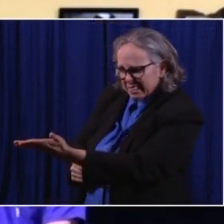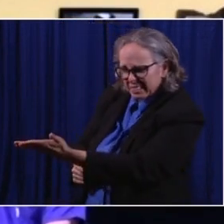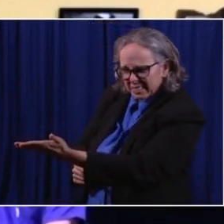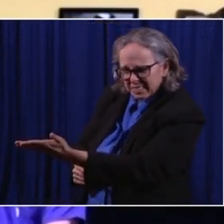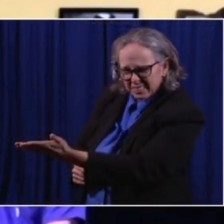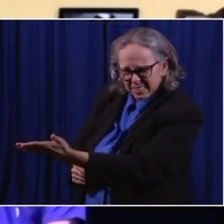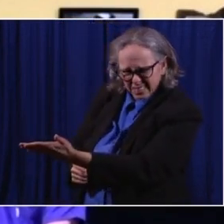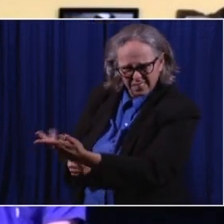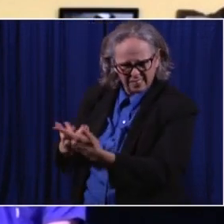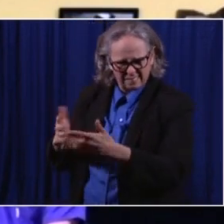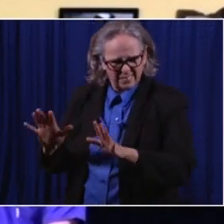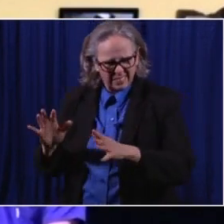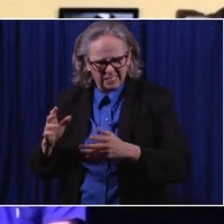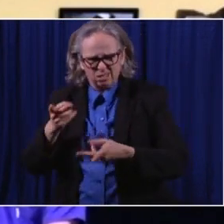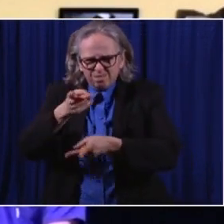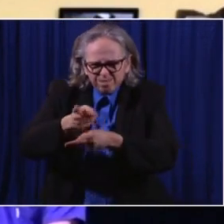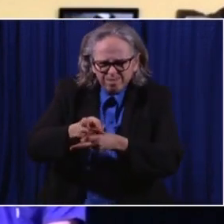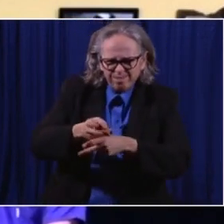last few months, I assume?